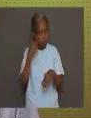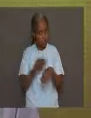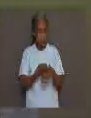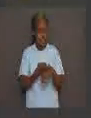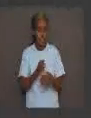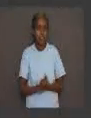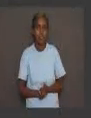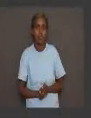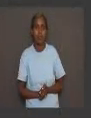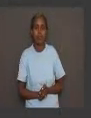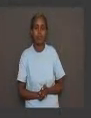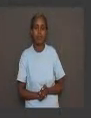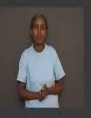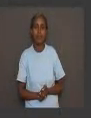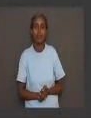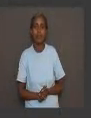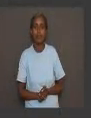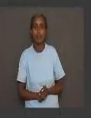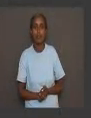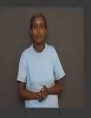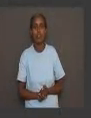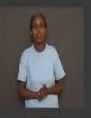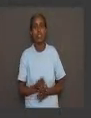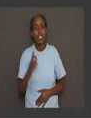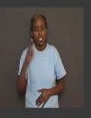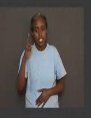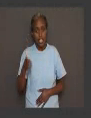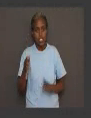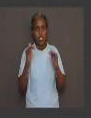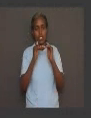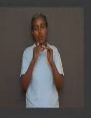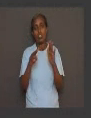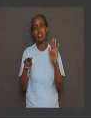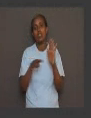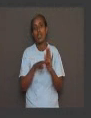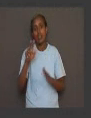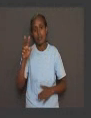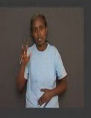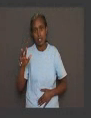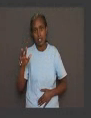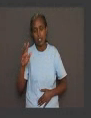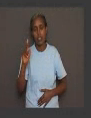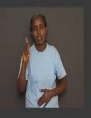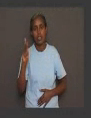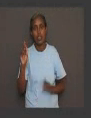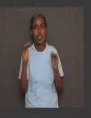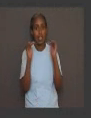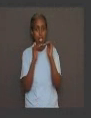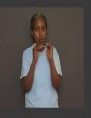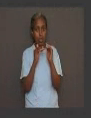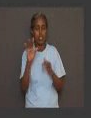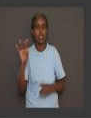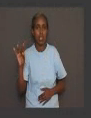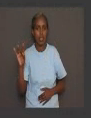difficult. When h equals -3, k